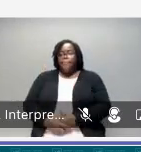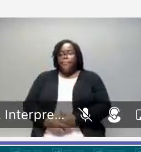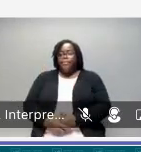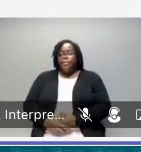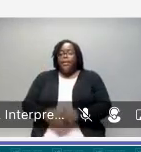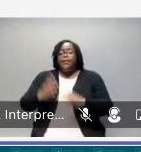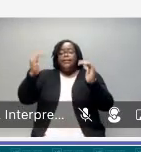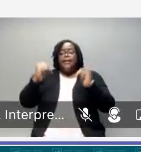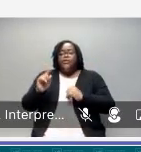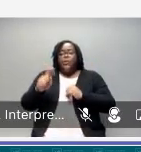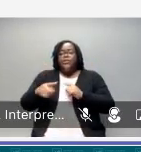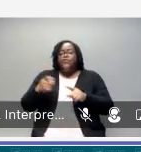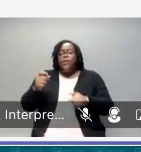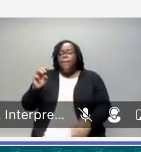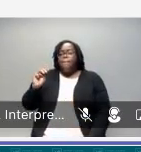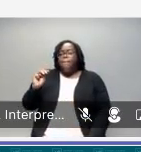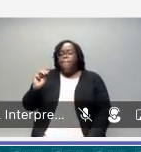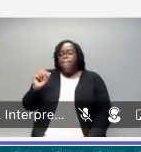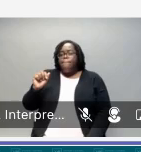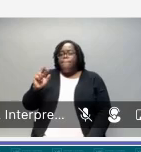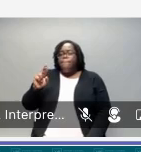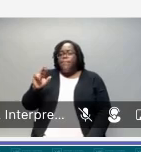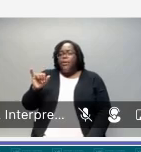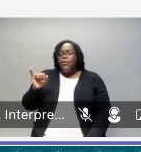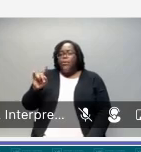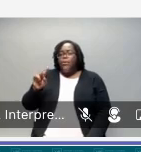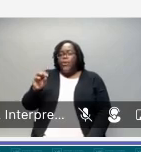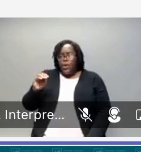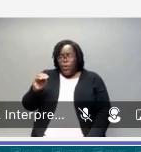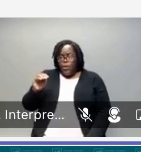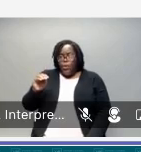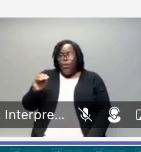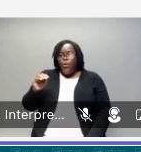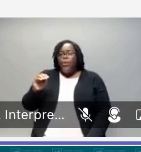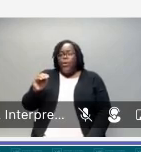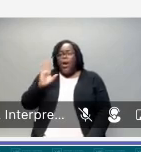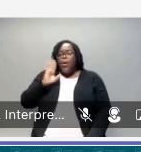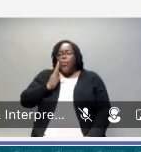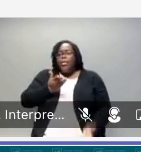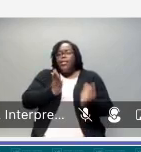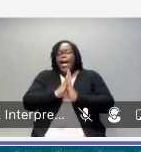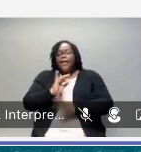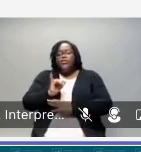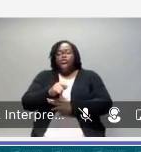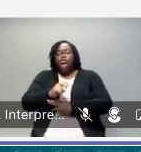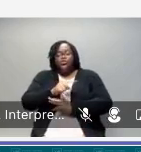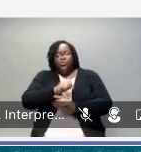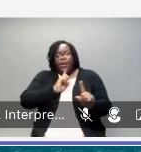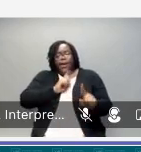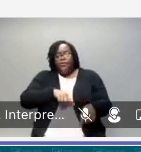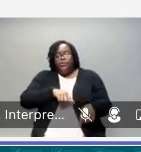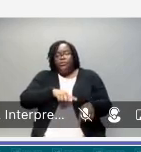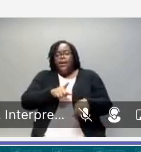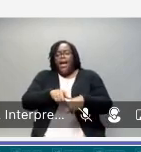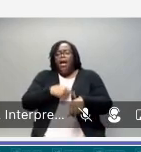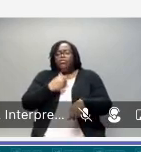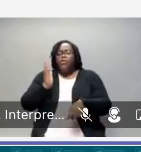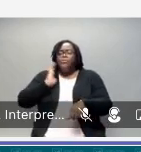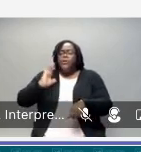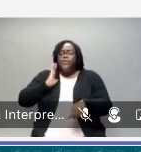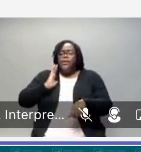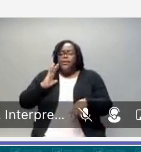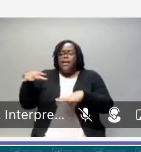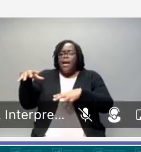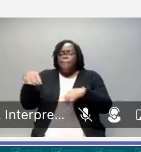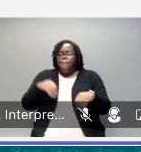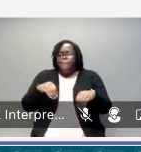The next question is from Marino, and I'm going to give this one to Jude. How long have previous PS events